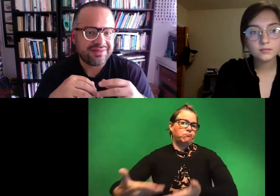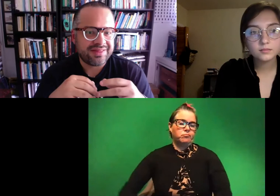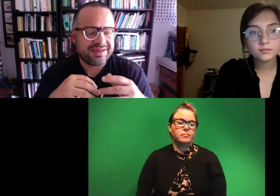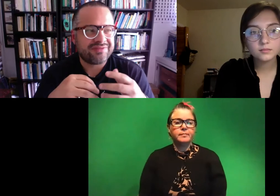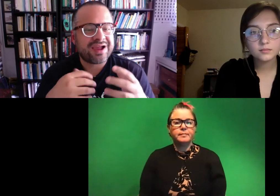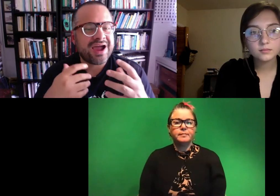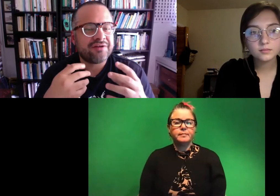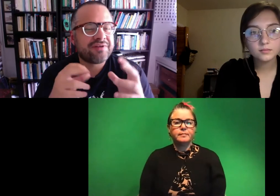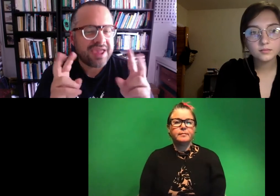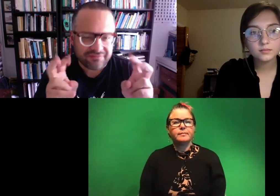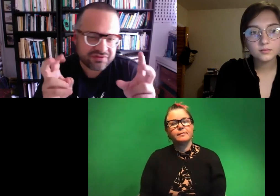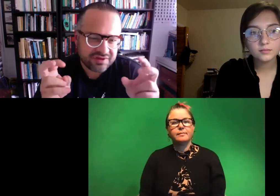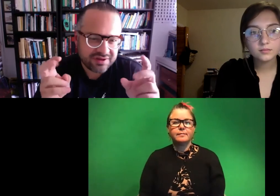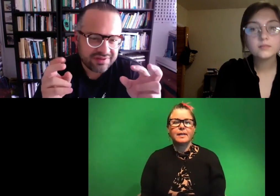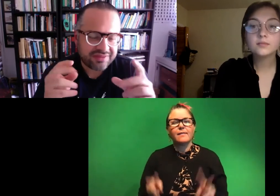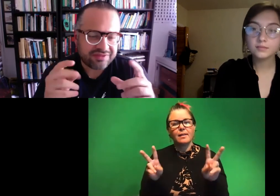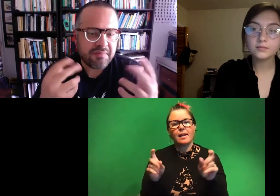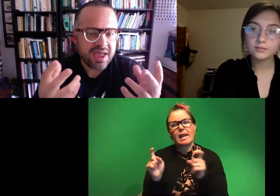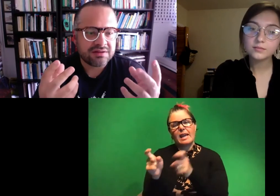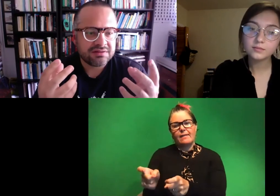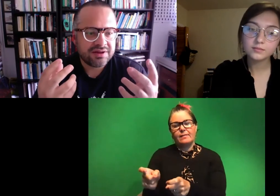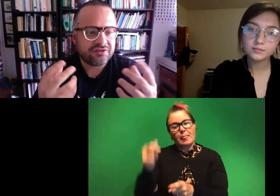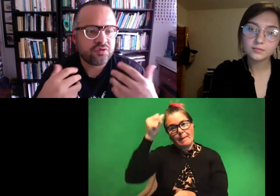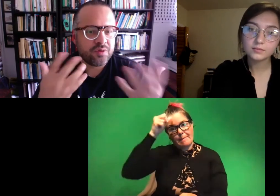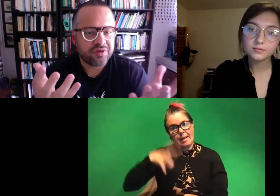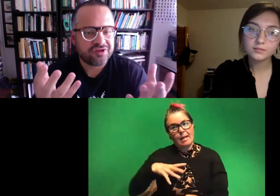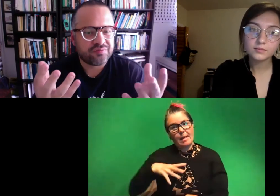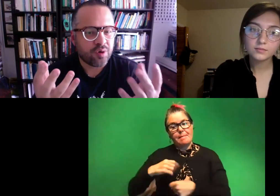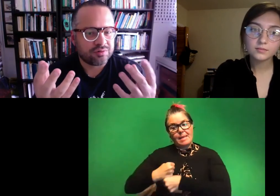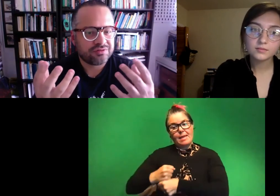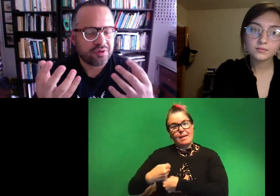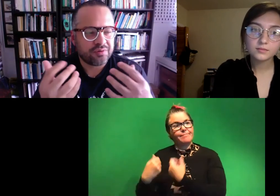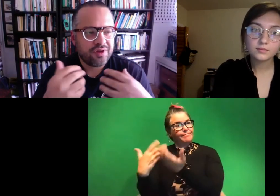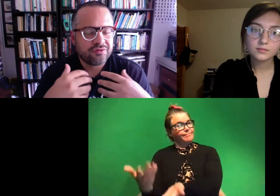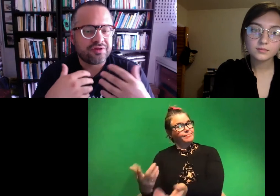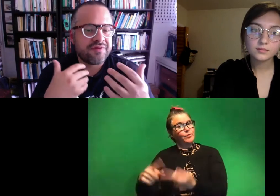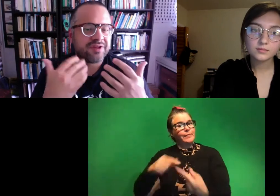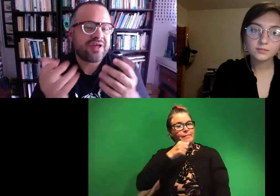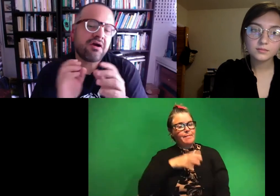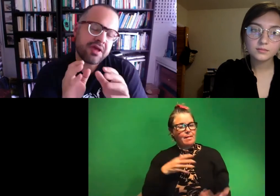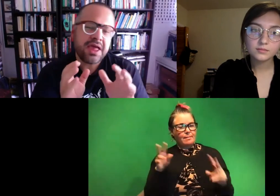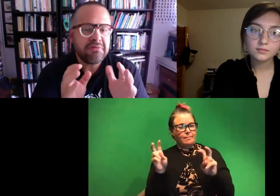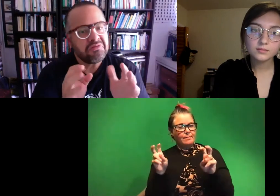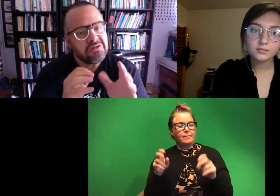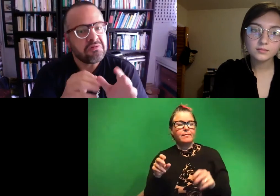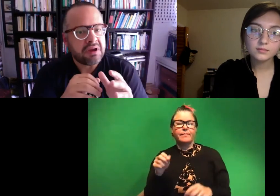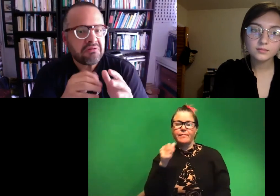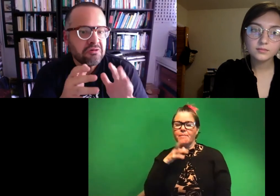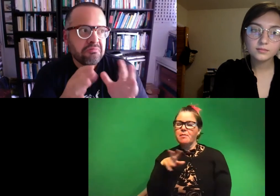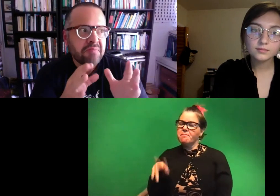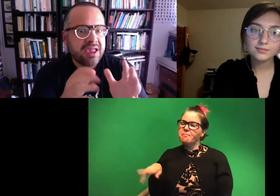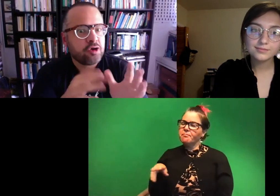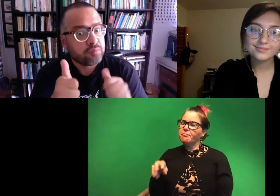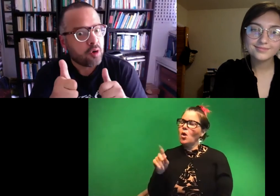there is a kind of gift that the male is doing with this ball. So the female say, okay,